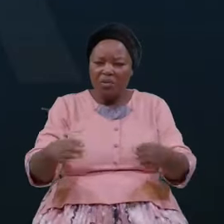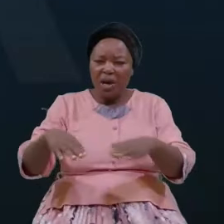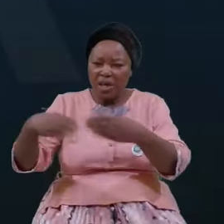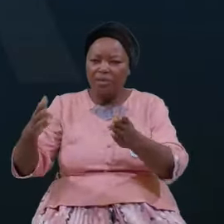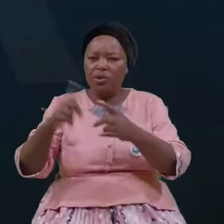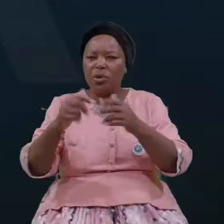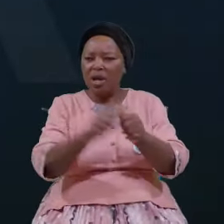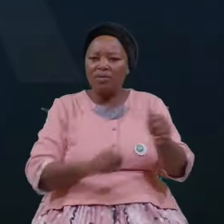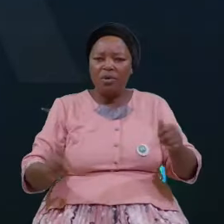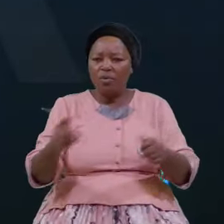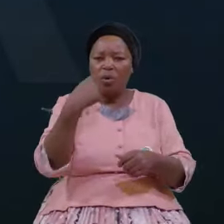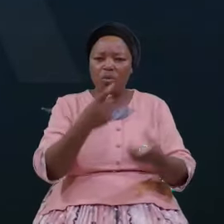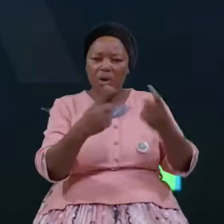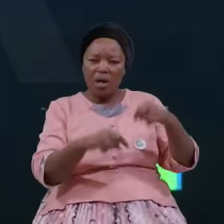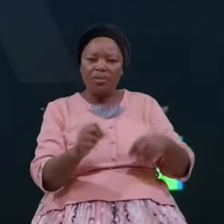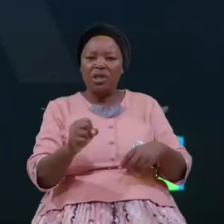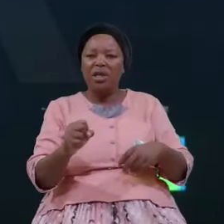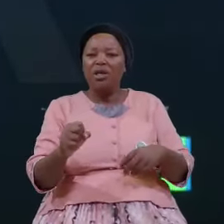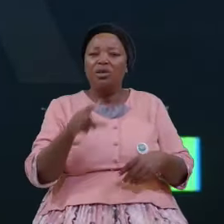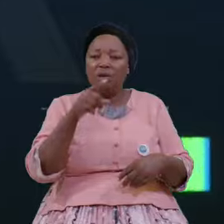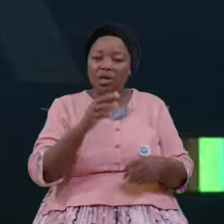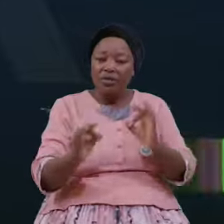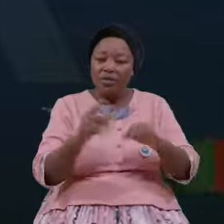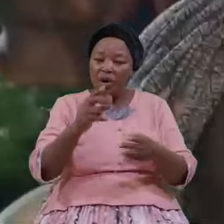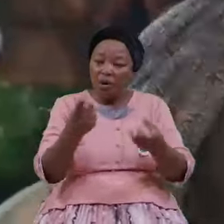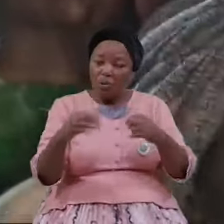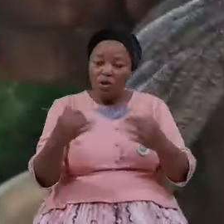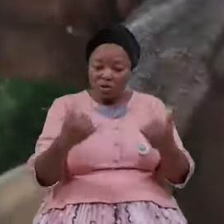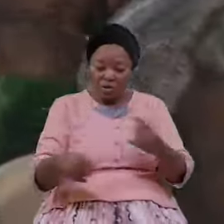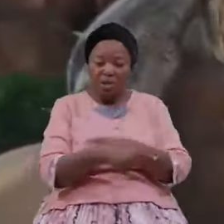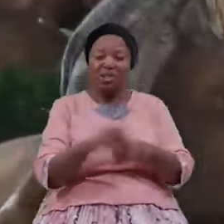who comes. You're coming today, he'll give you life.